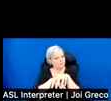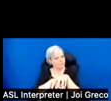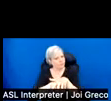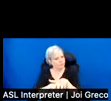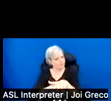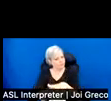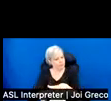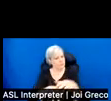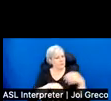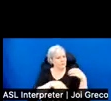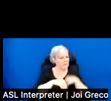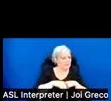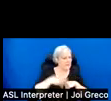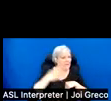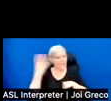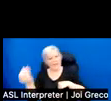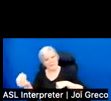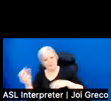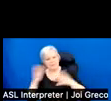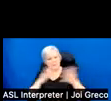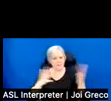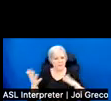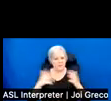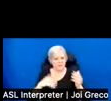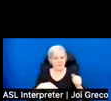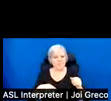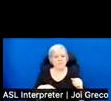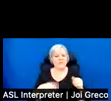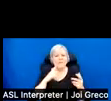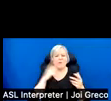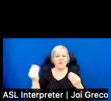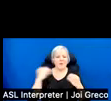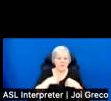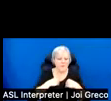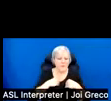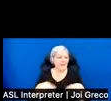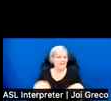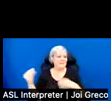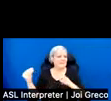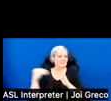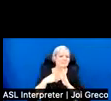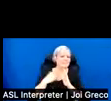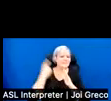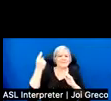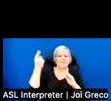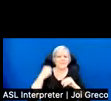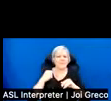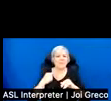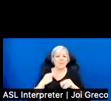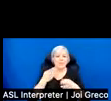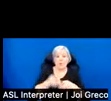So several of the emerging assistive devices include things like implants and other products that would qualify as medical